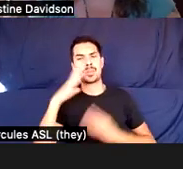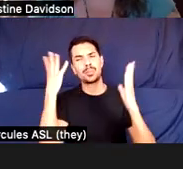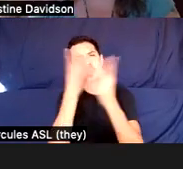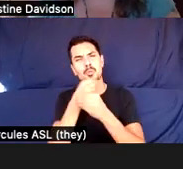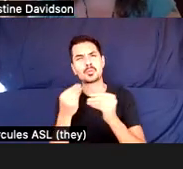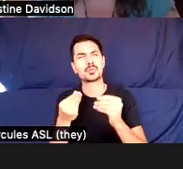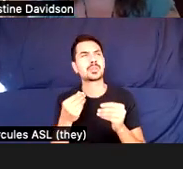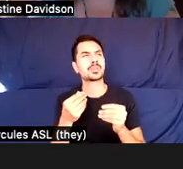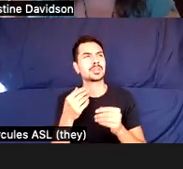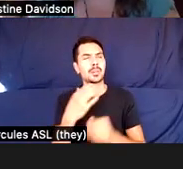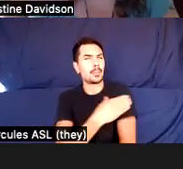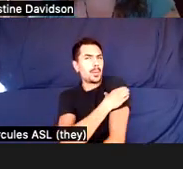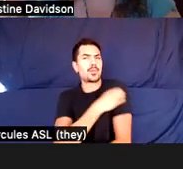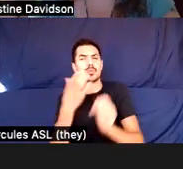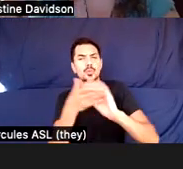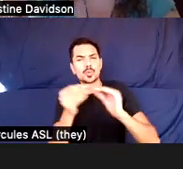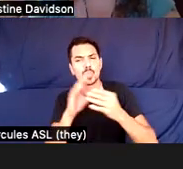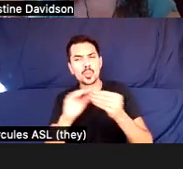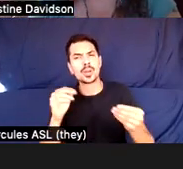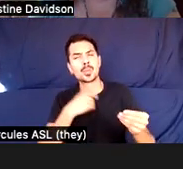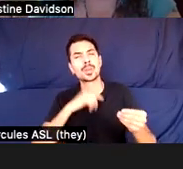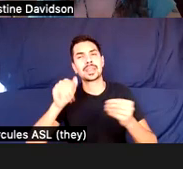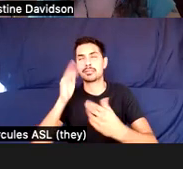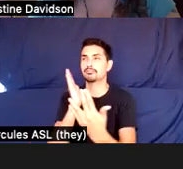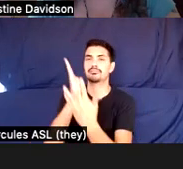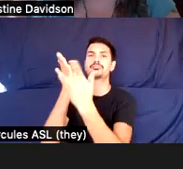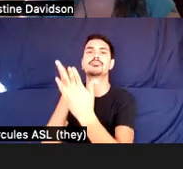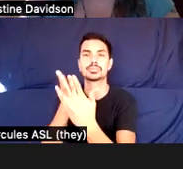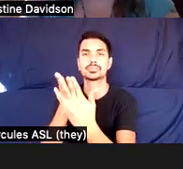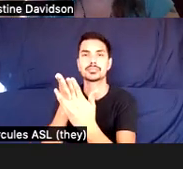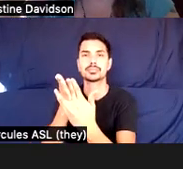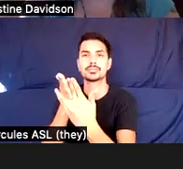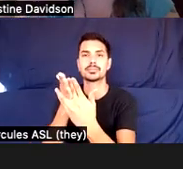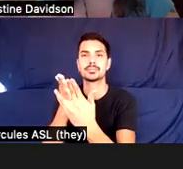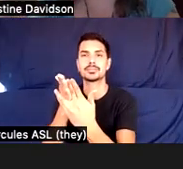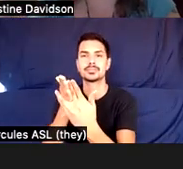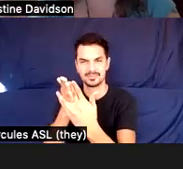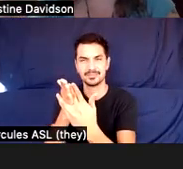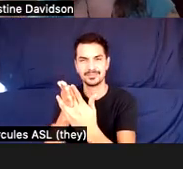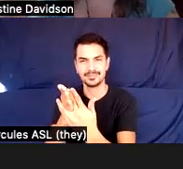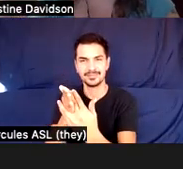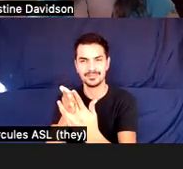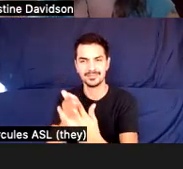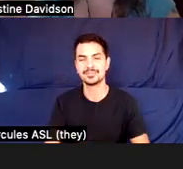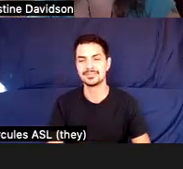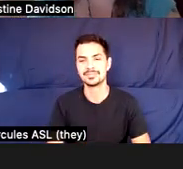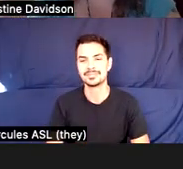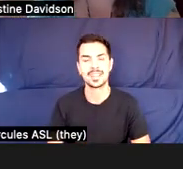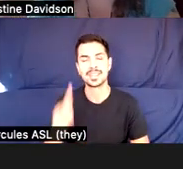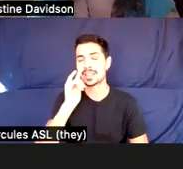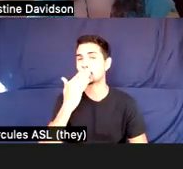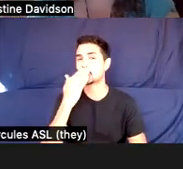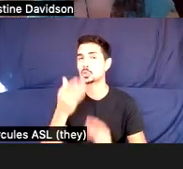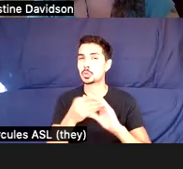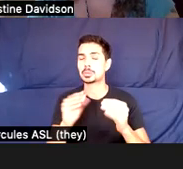that the power that we have to interrupt things in a good way, right? So that was a really good story. And that's what we do.